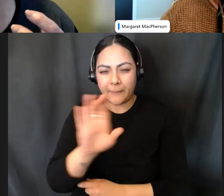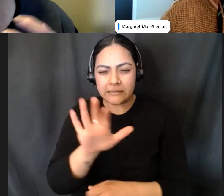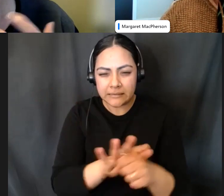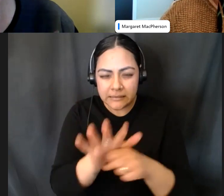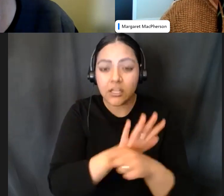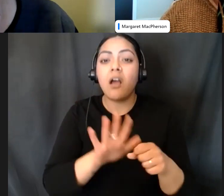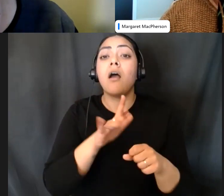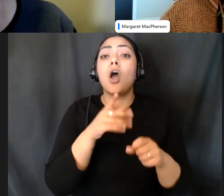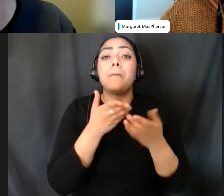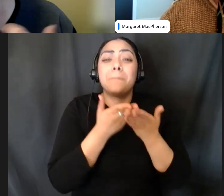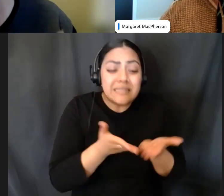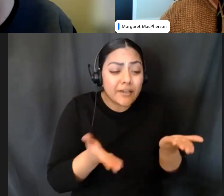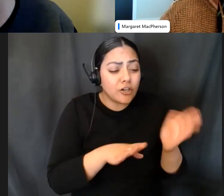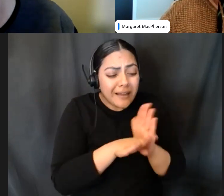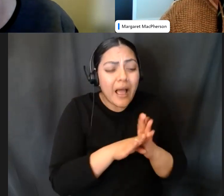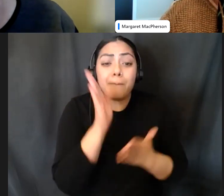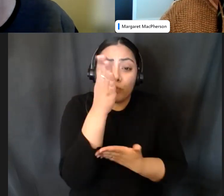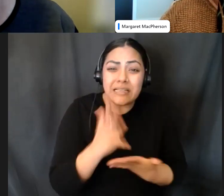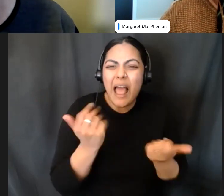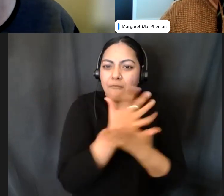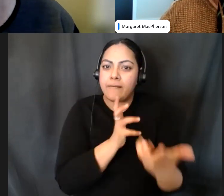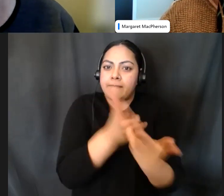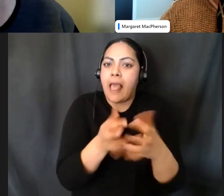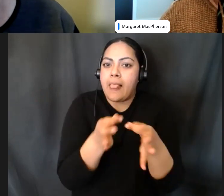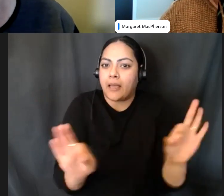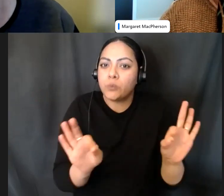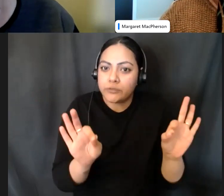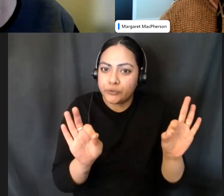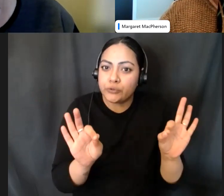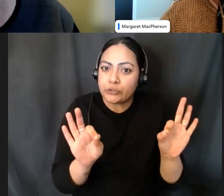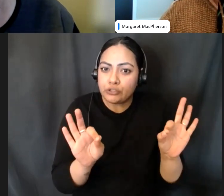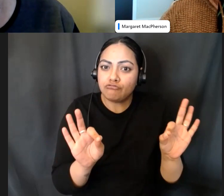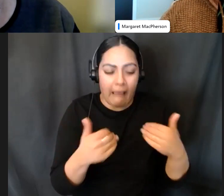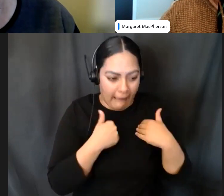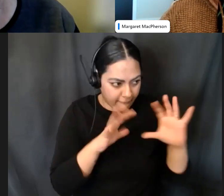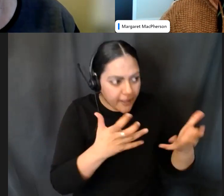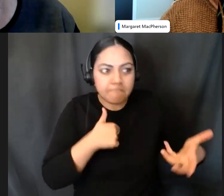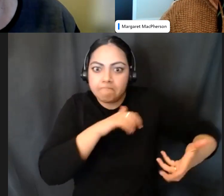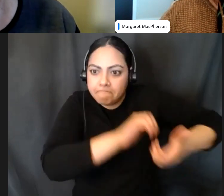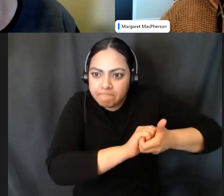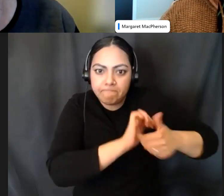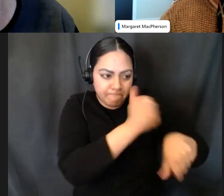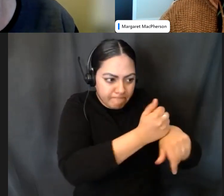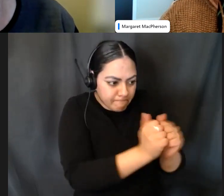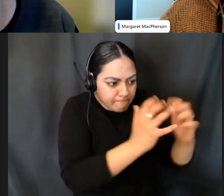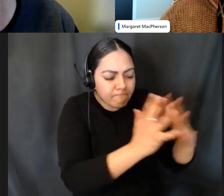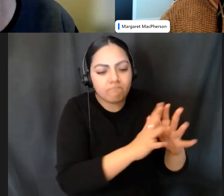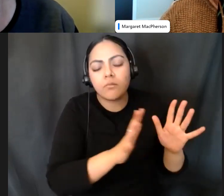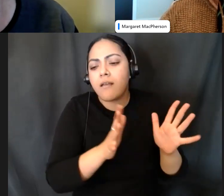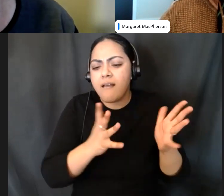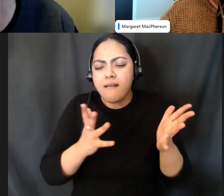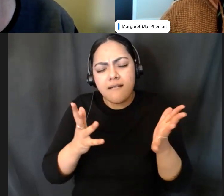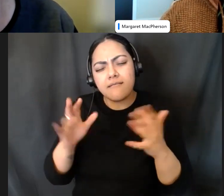languages. We have presenters in their own languages and so on. So and of course it was made really